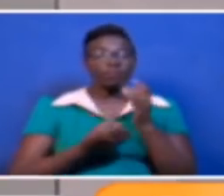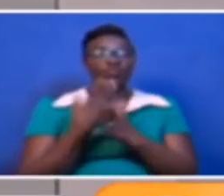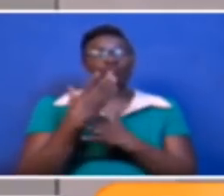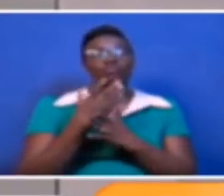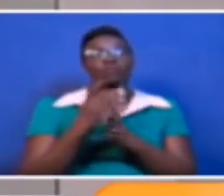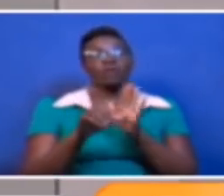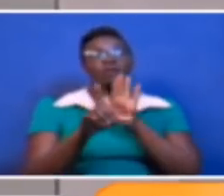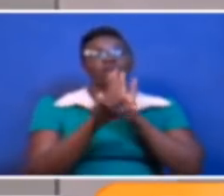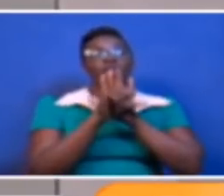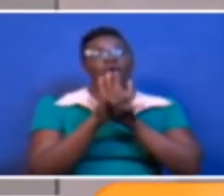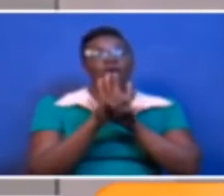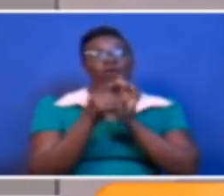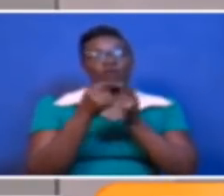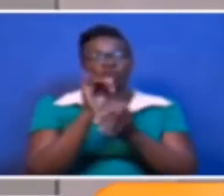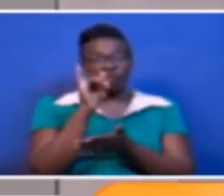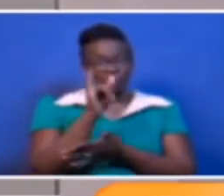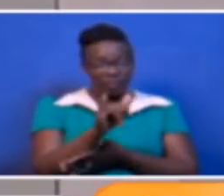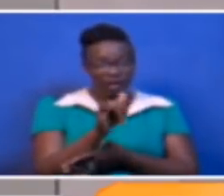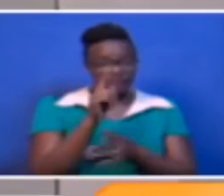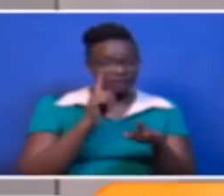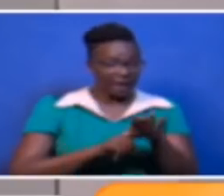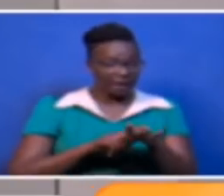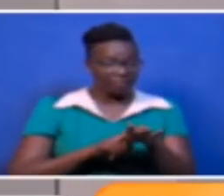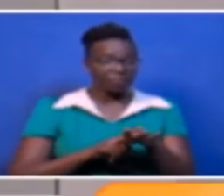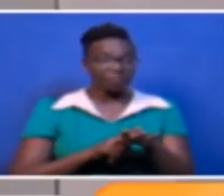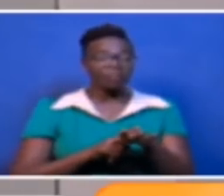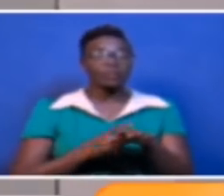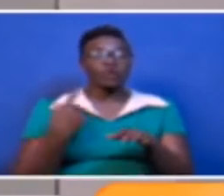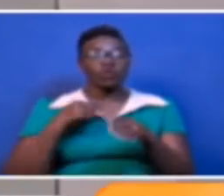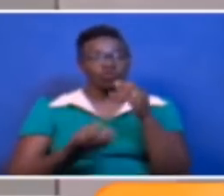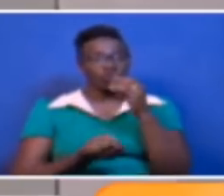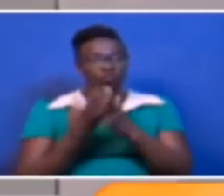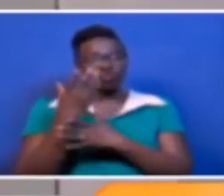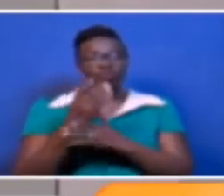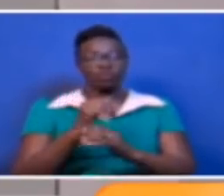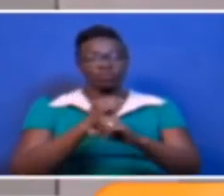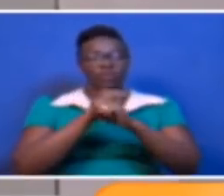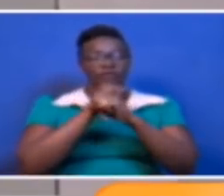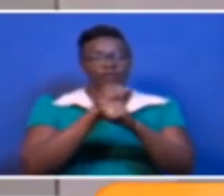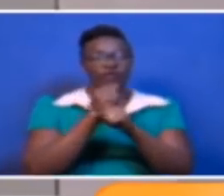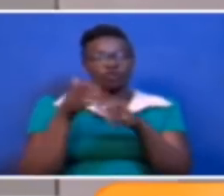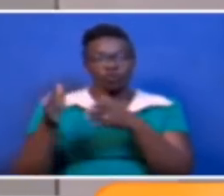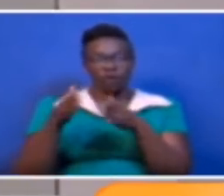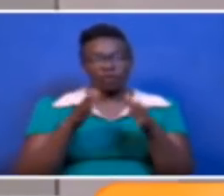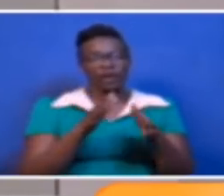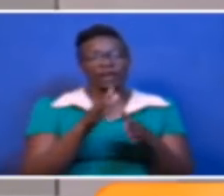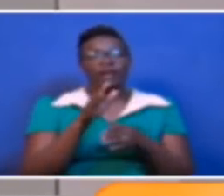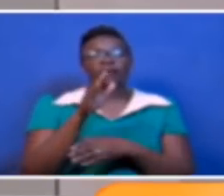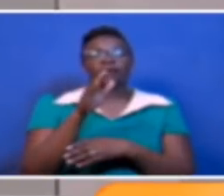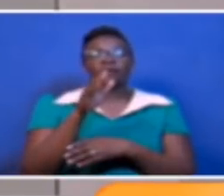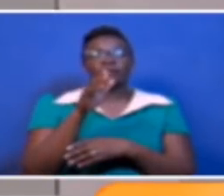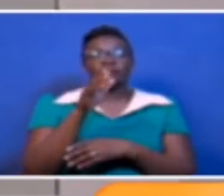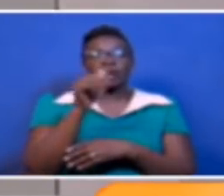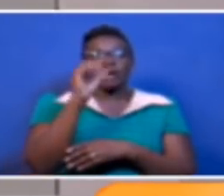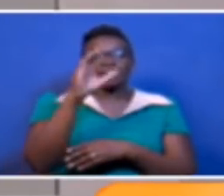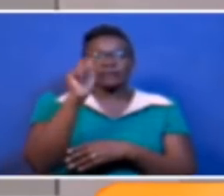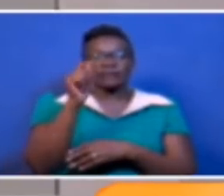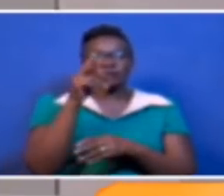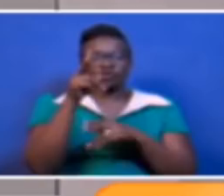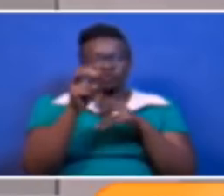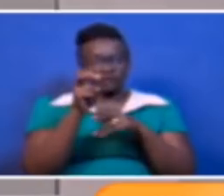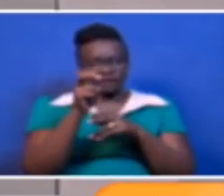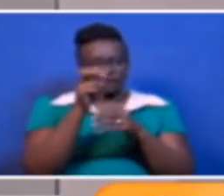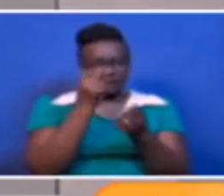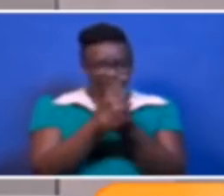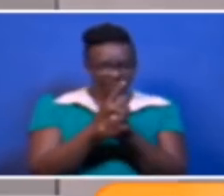legislations from that particular period of time. Uh-huh. We came up with the Prevention of Terrorism Act 2011. We came up with the Prevention